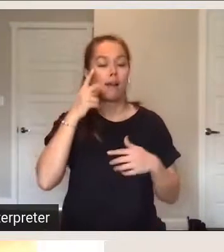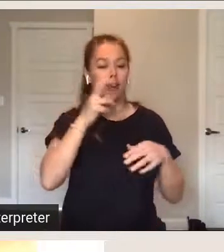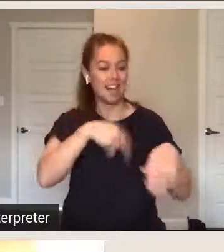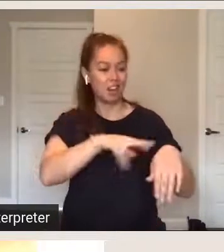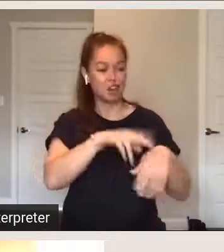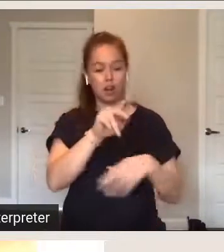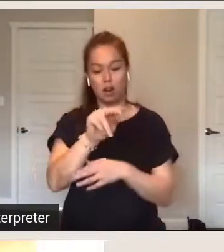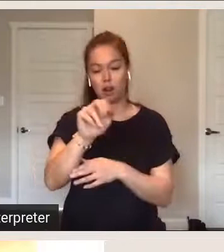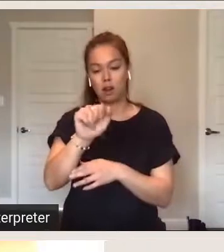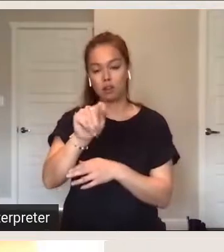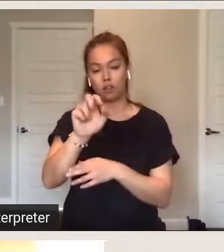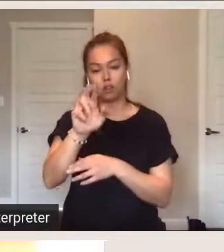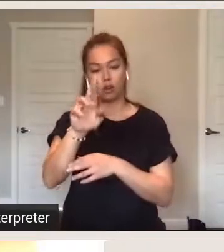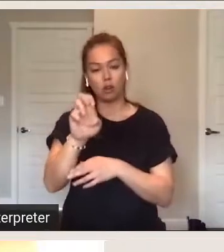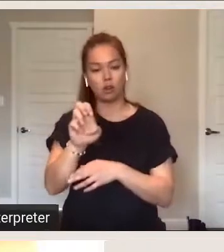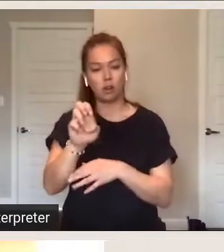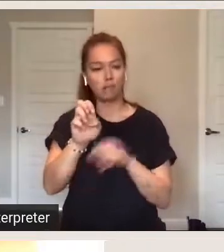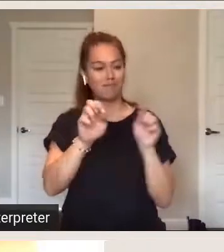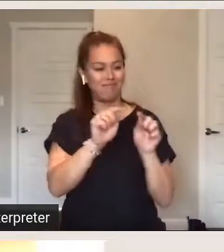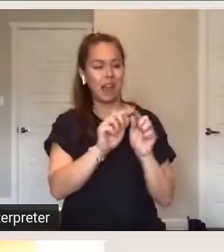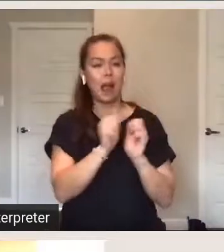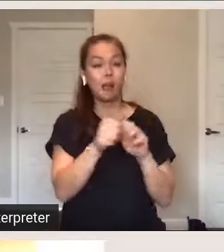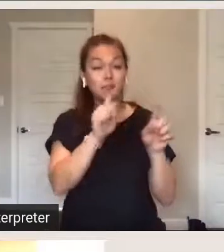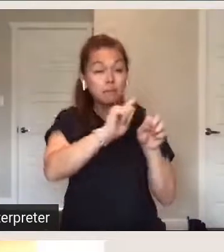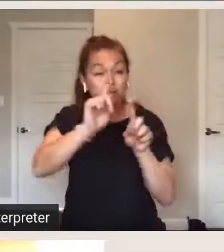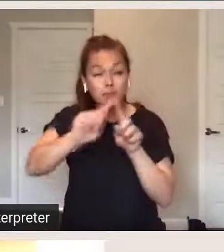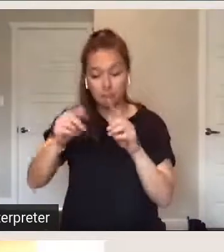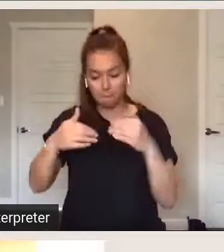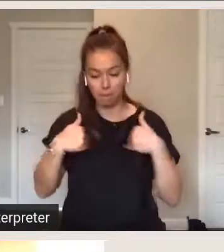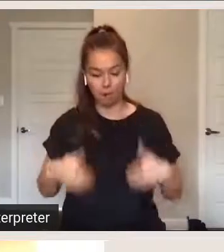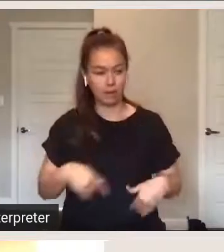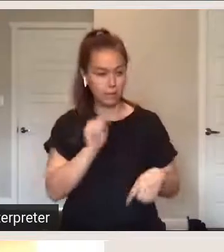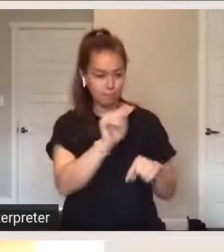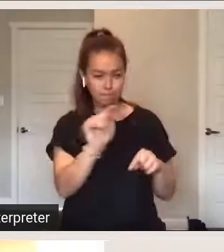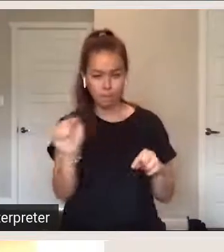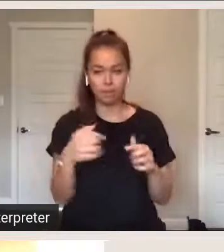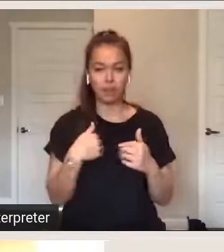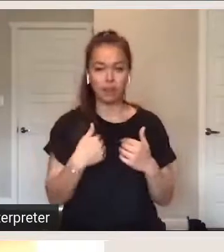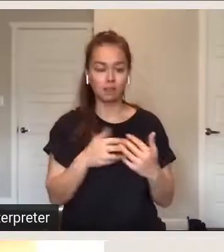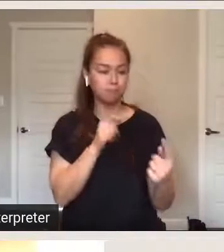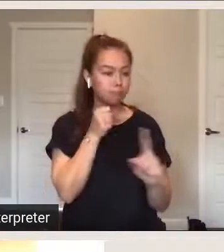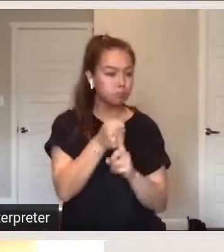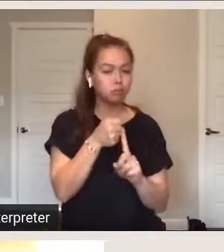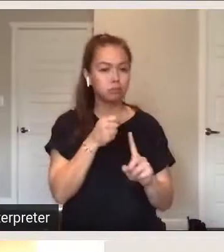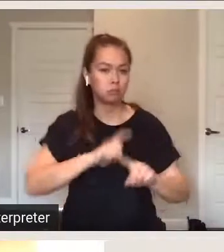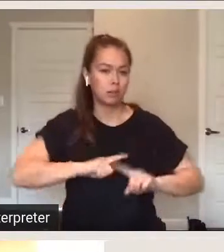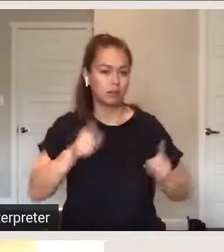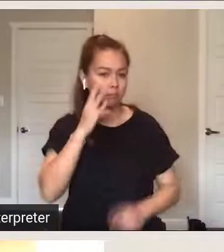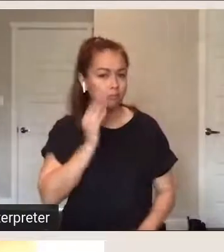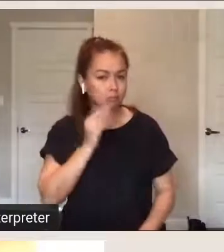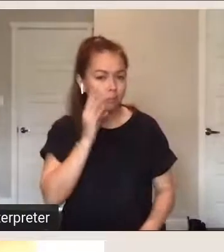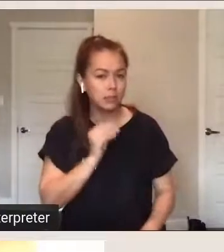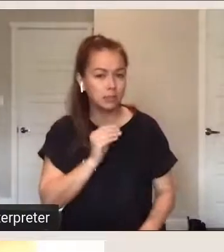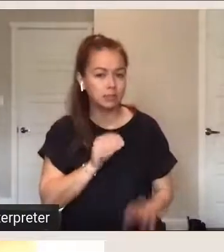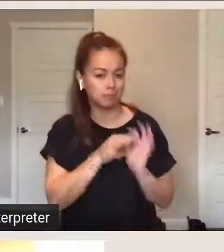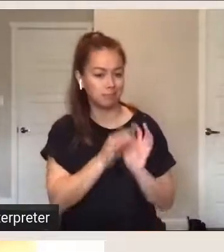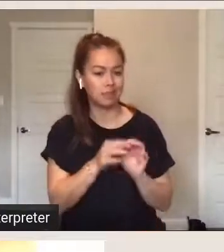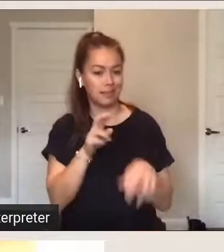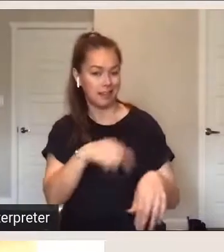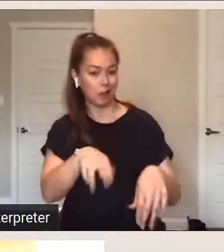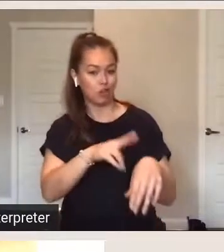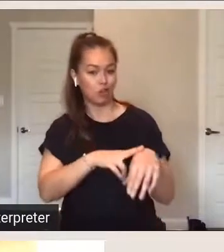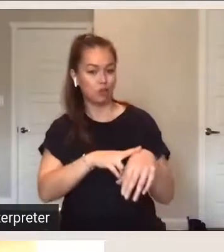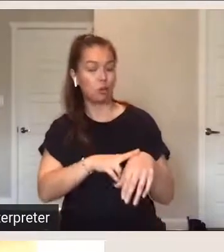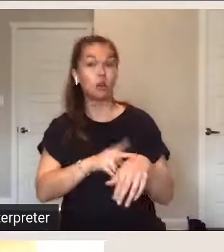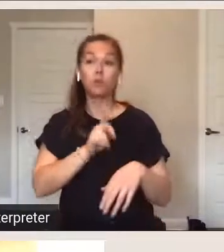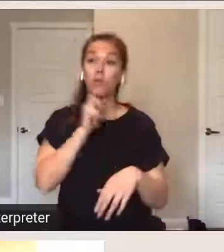to this idea of the outdoors, and how nature is not always a welcoming space, nor is it